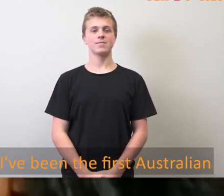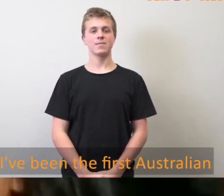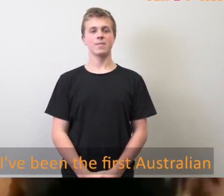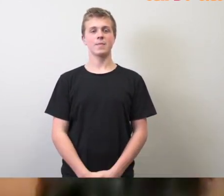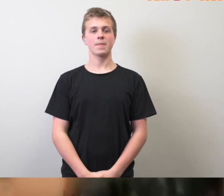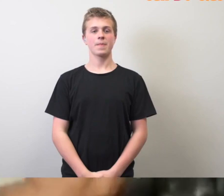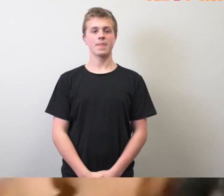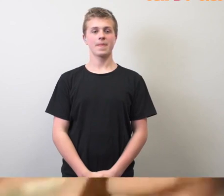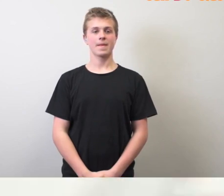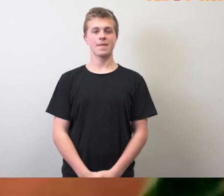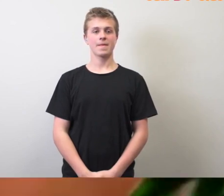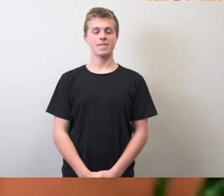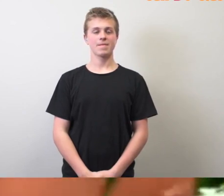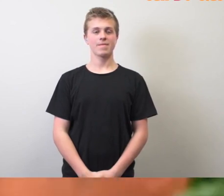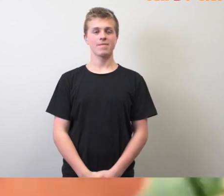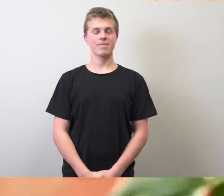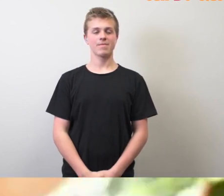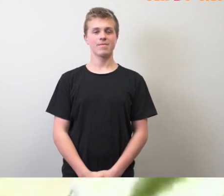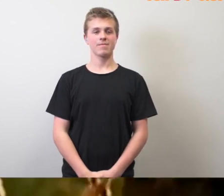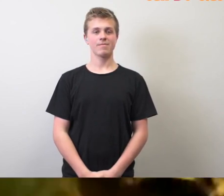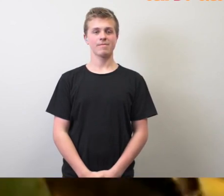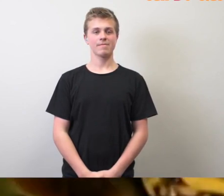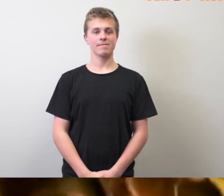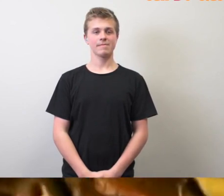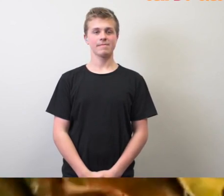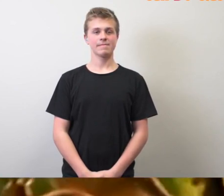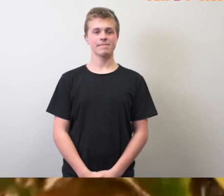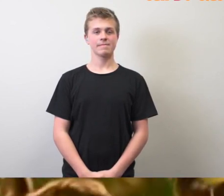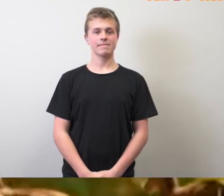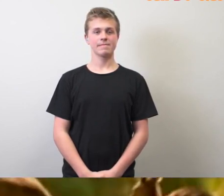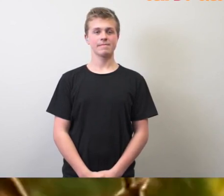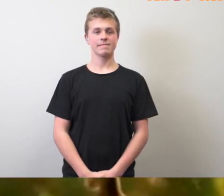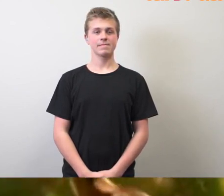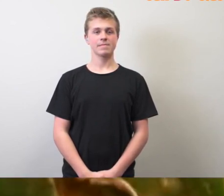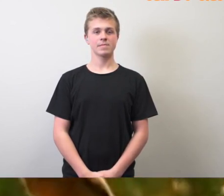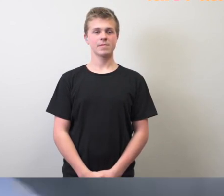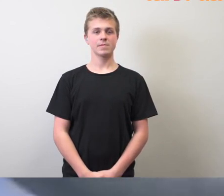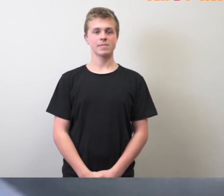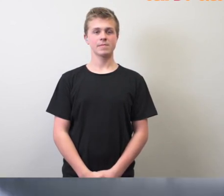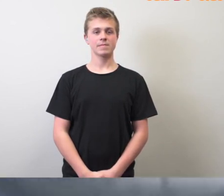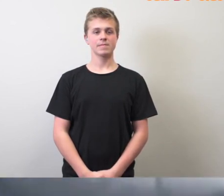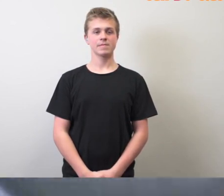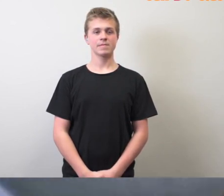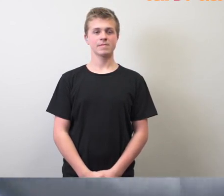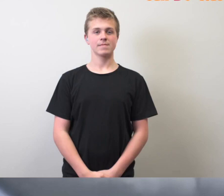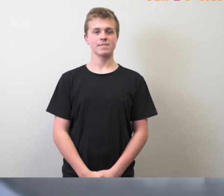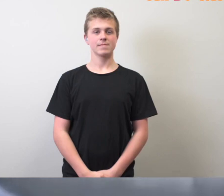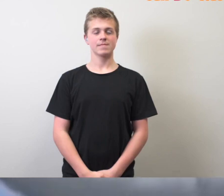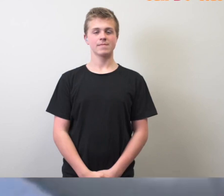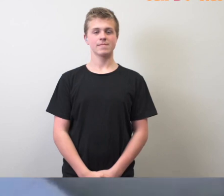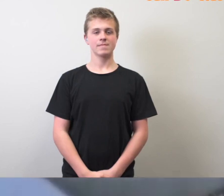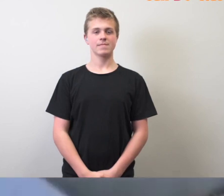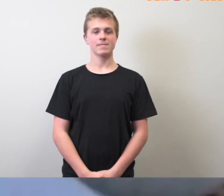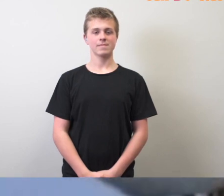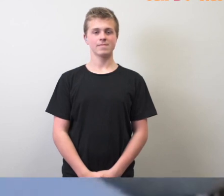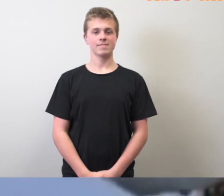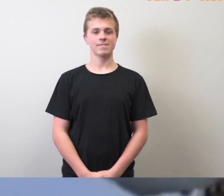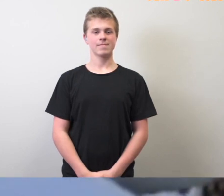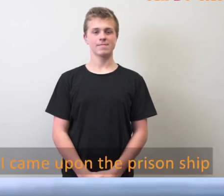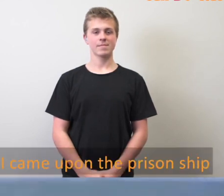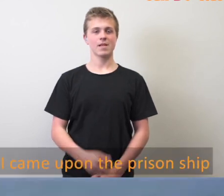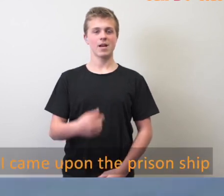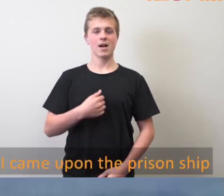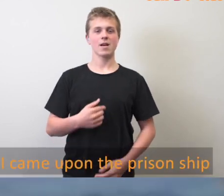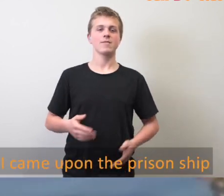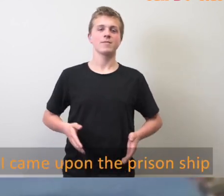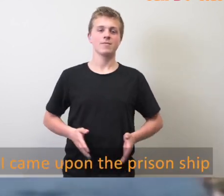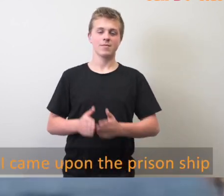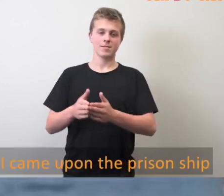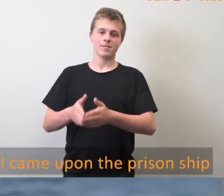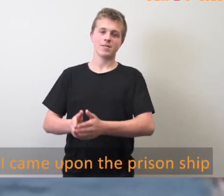I